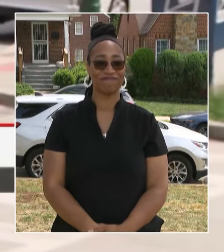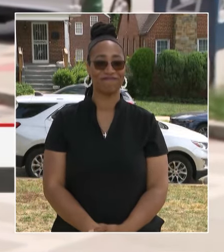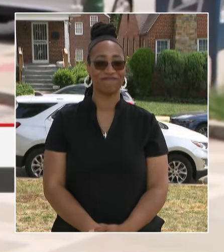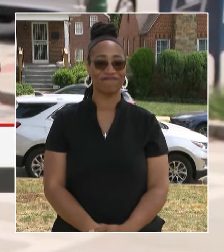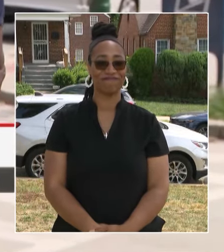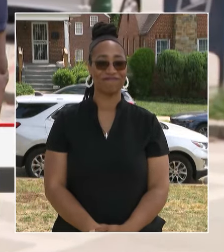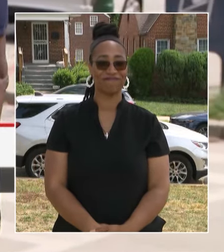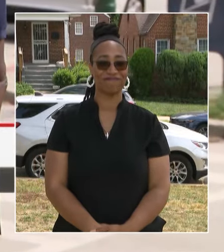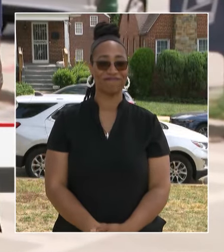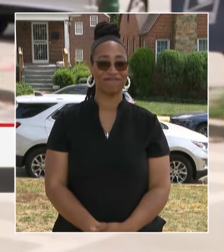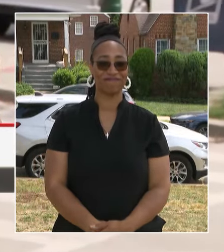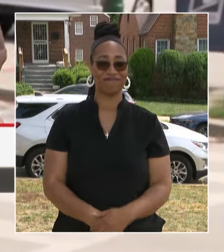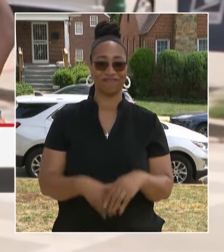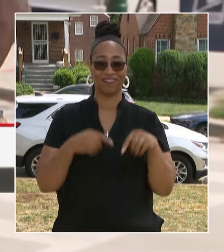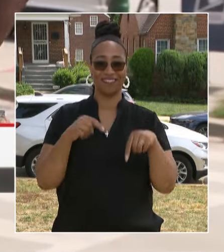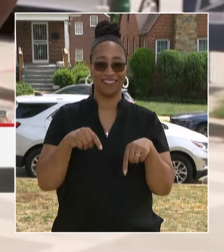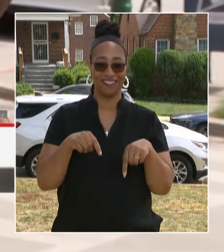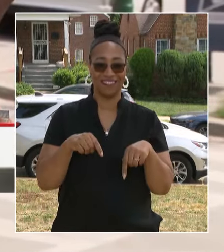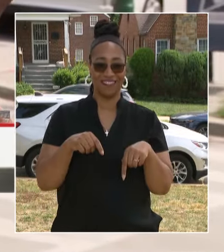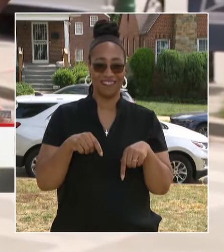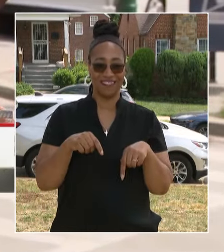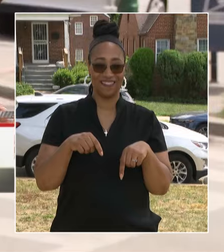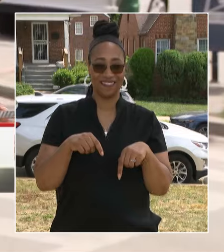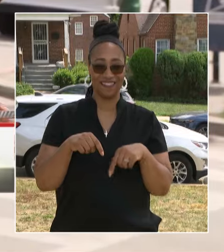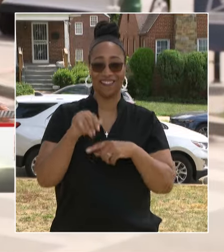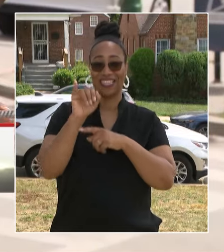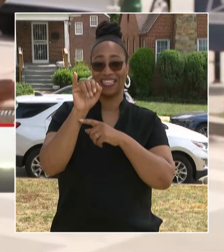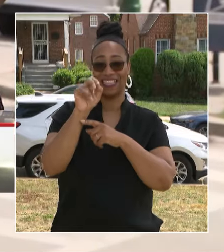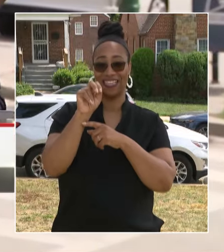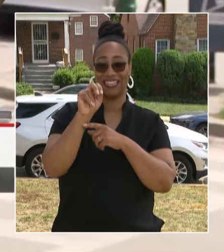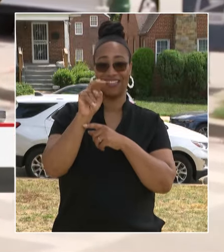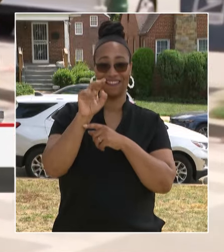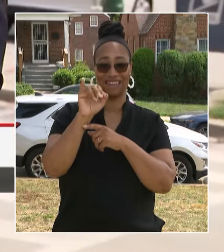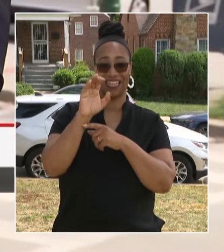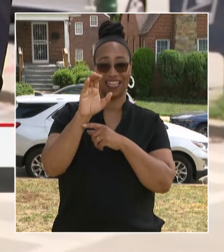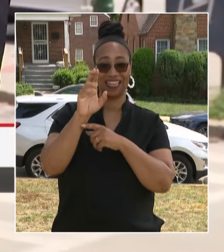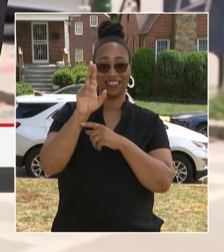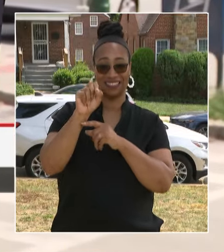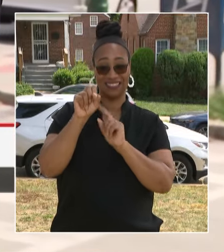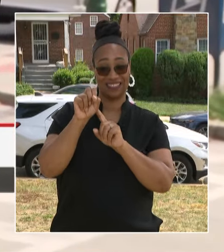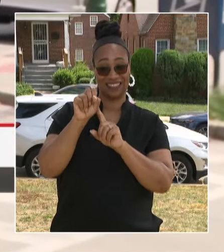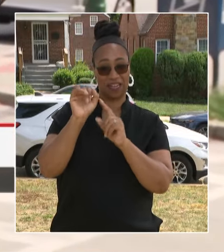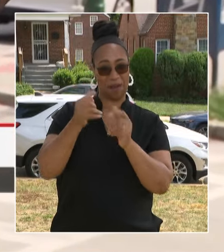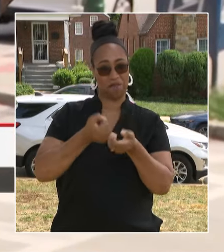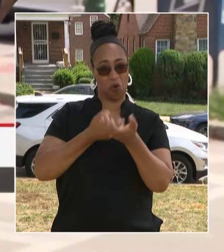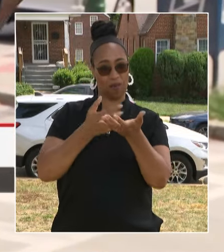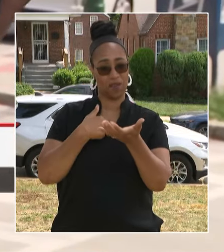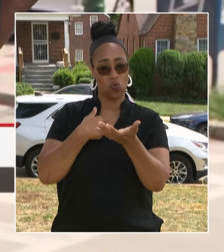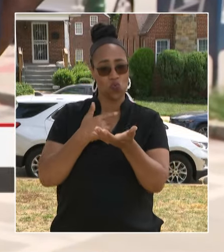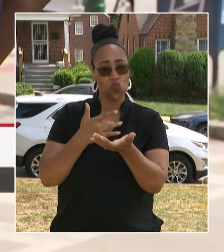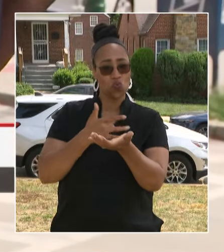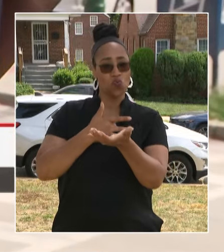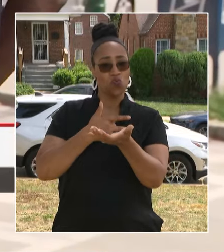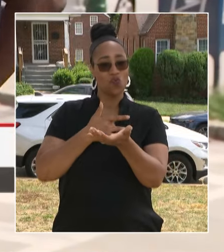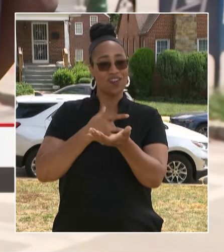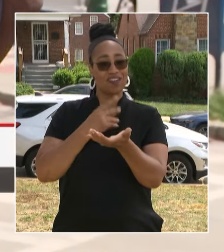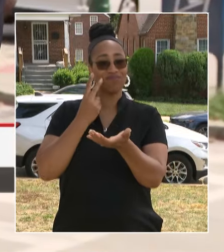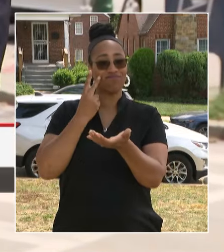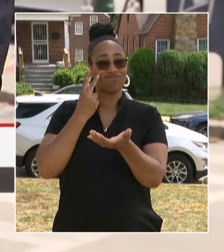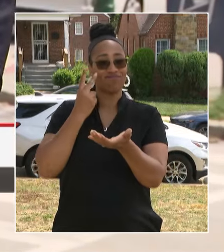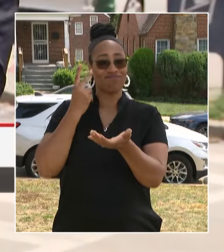flashbacks. But I want to thank the family for sharing your loved one with us and the district and for